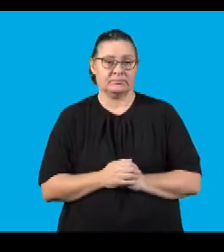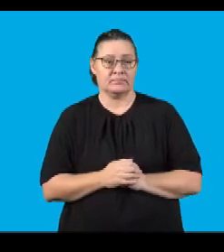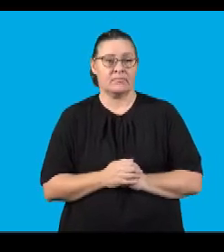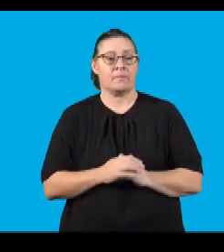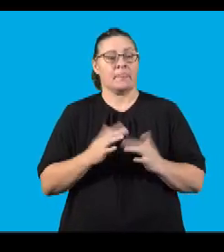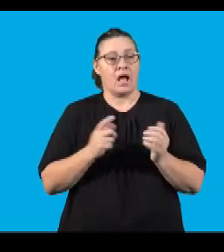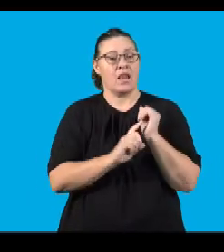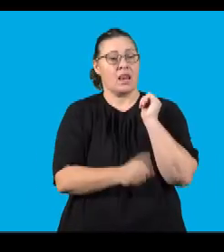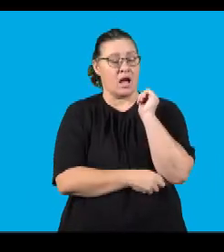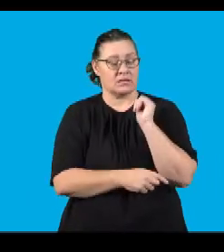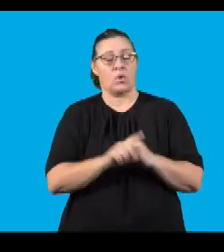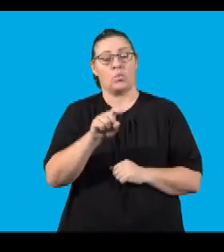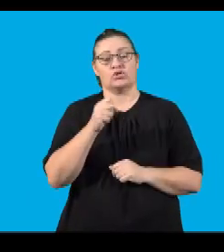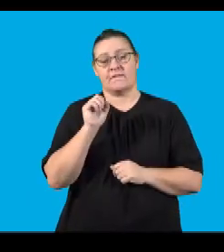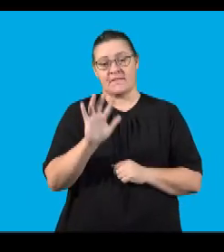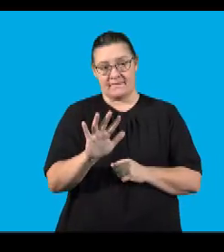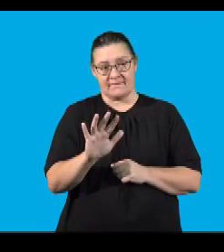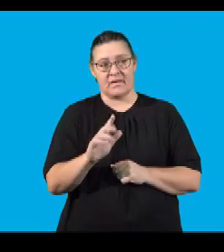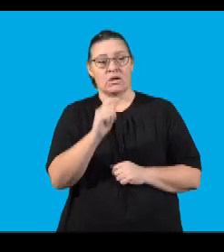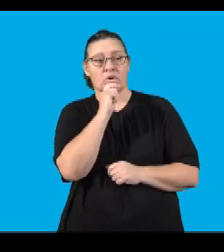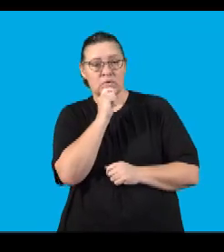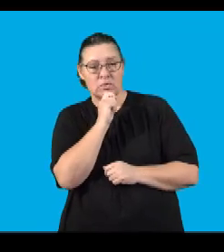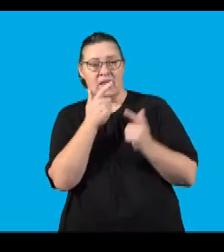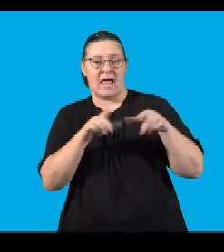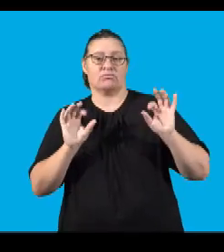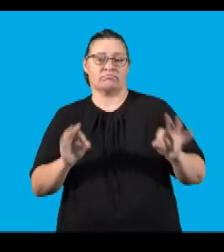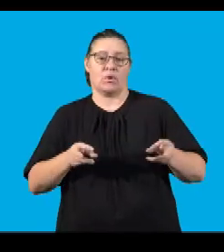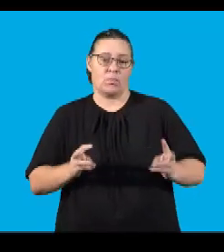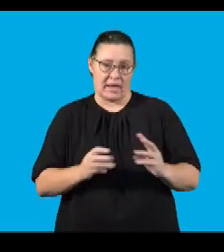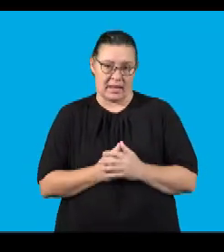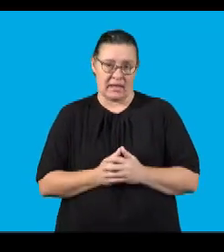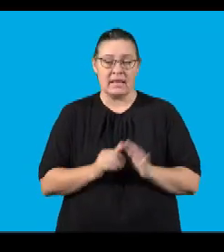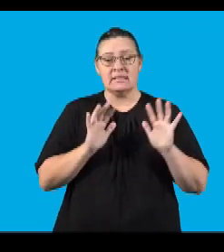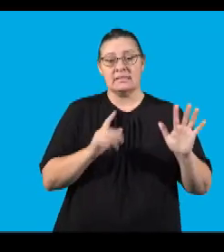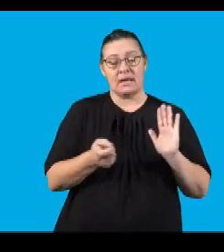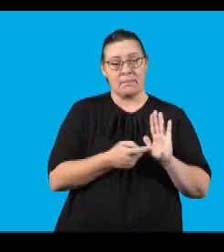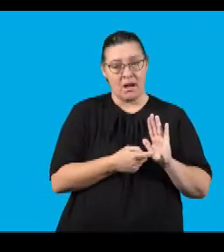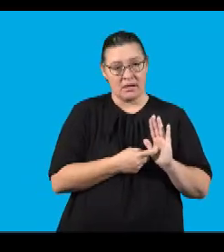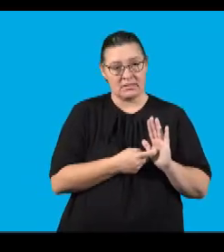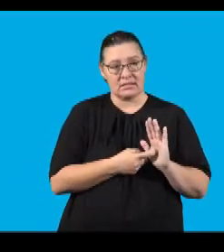paper 1 is question 5, using language correctly. 10